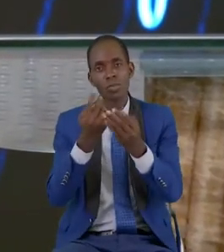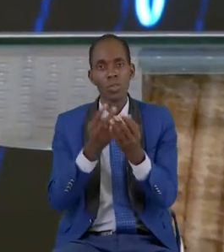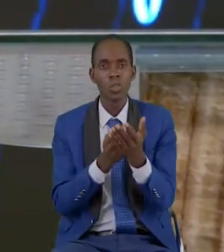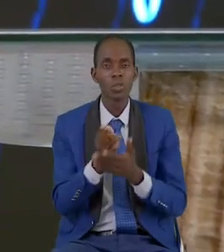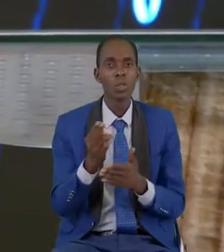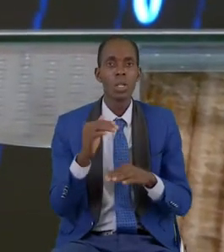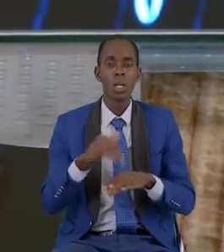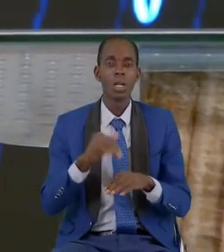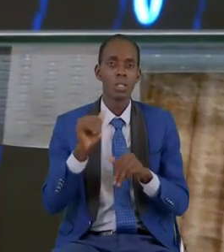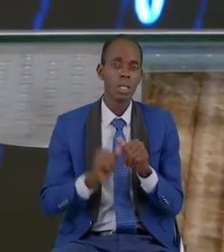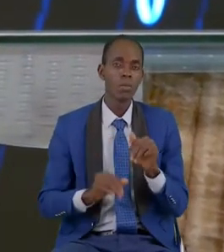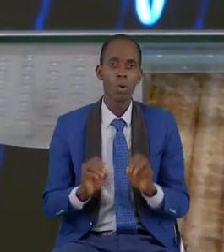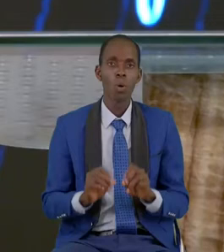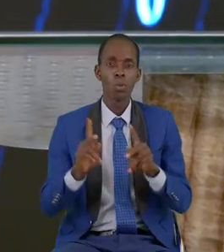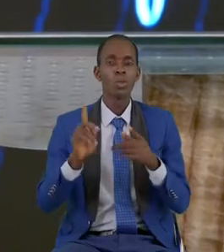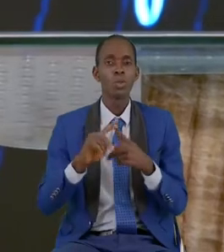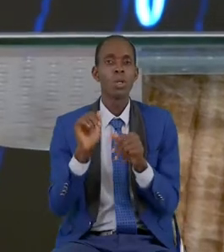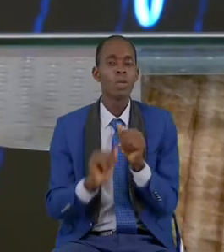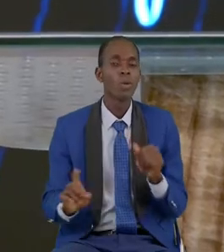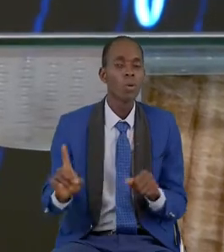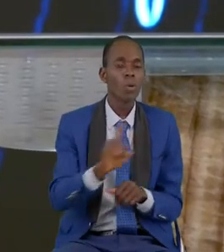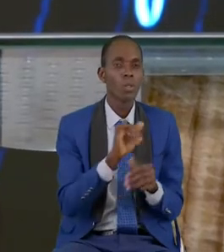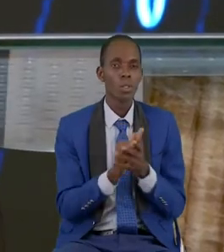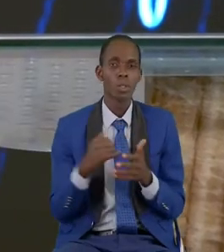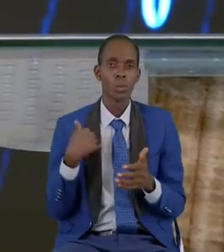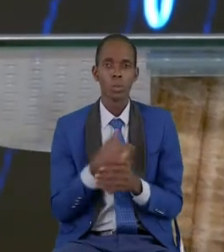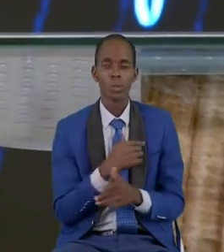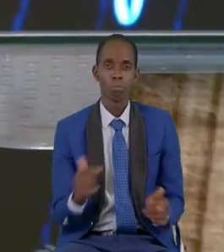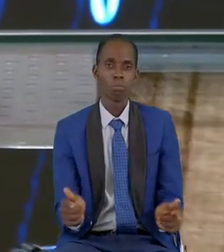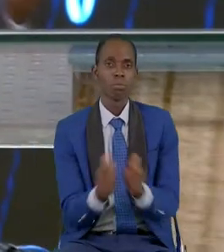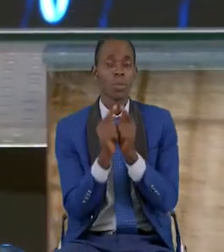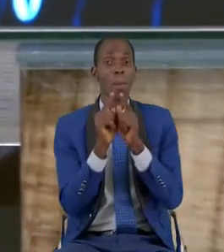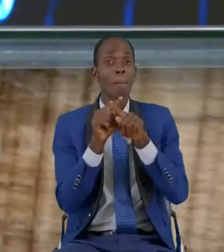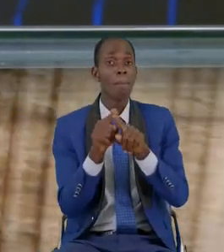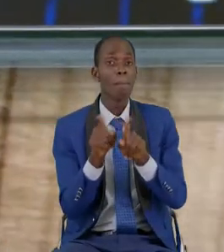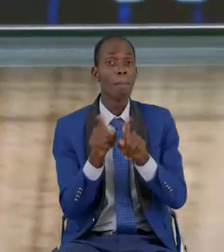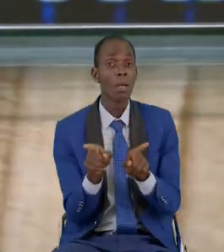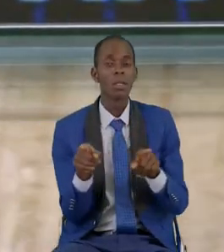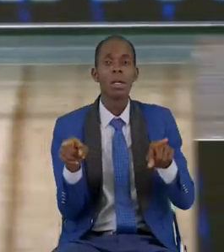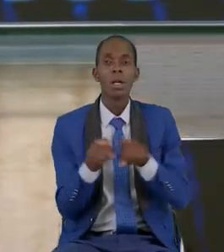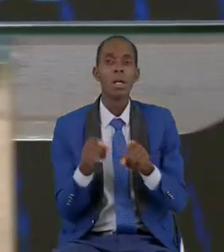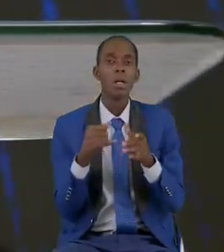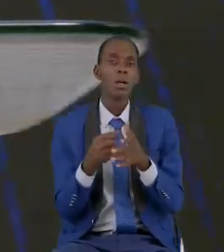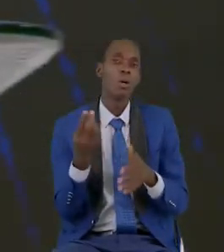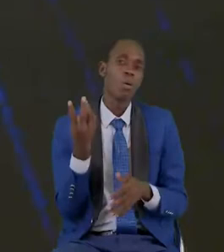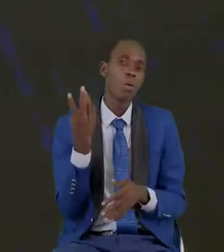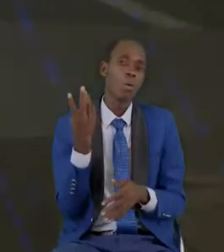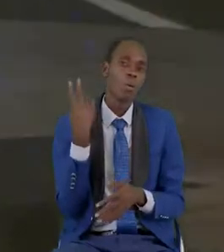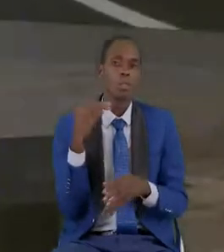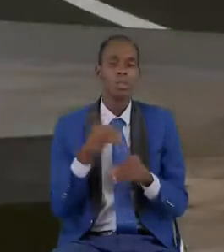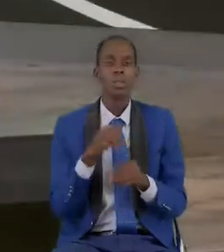to everyone we come across. But as it was in the Old